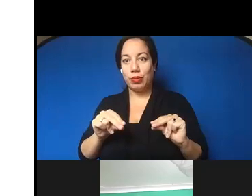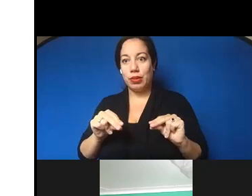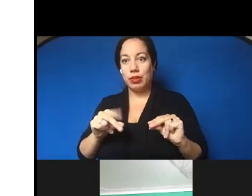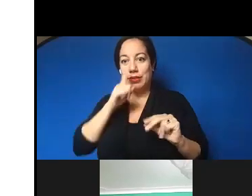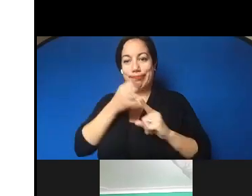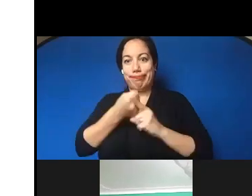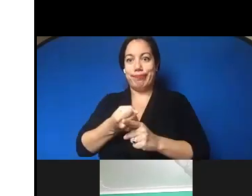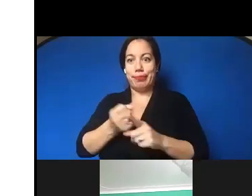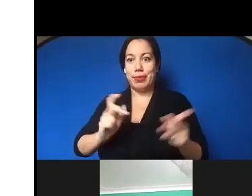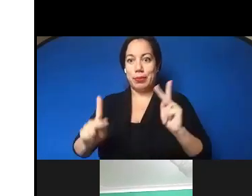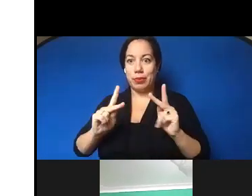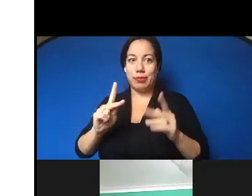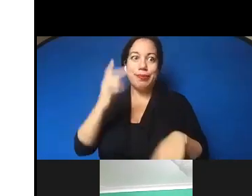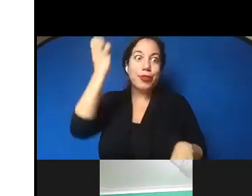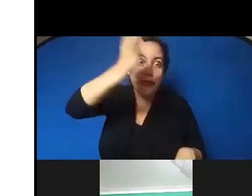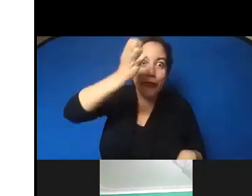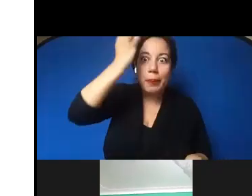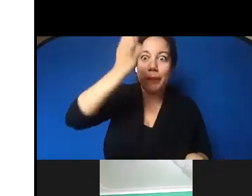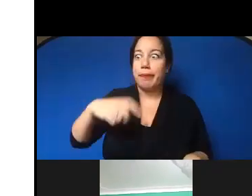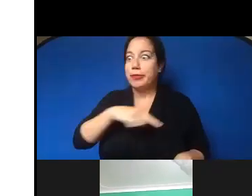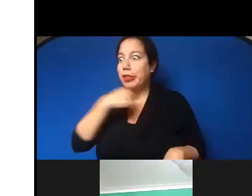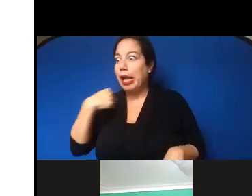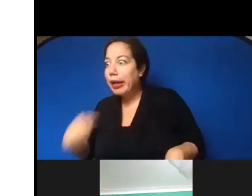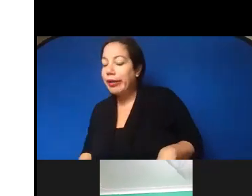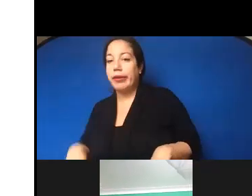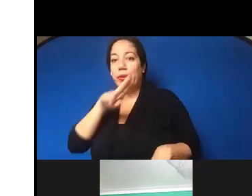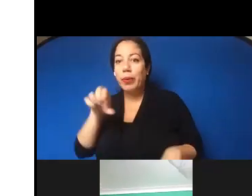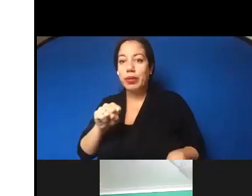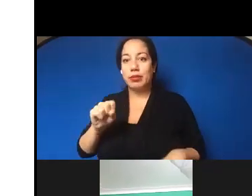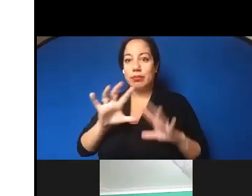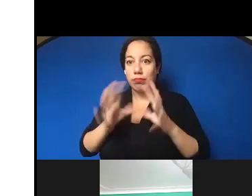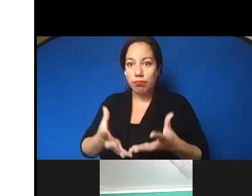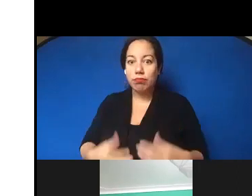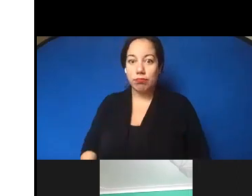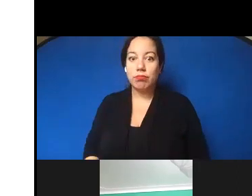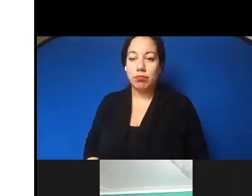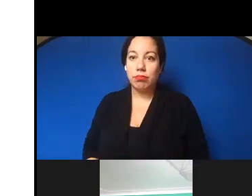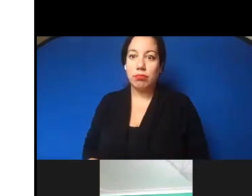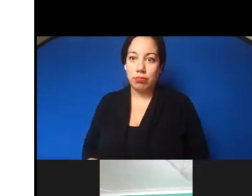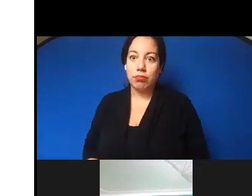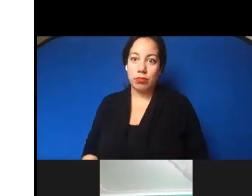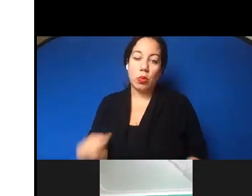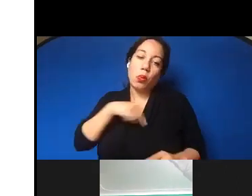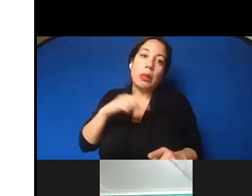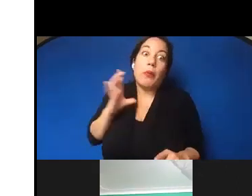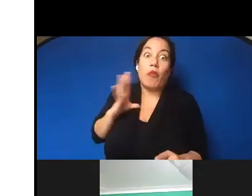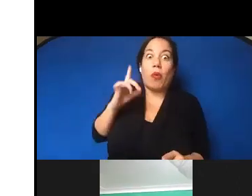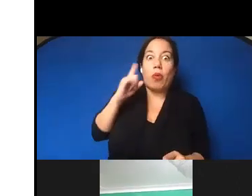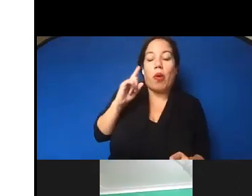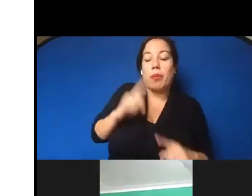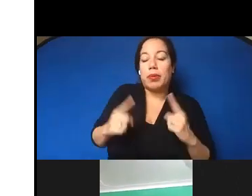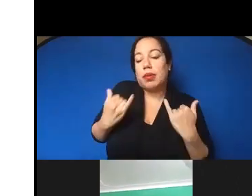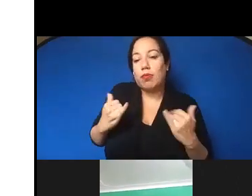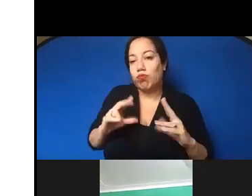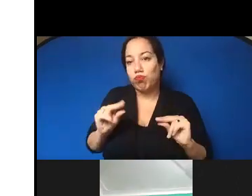people in the European countries, China, and then United States. So what we did was that we had to use our traditional means of passing